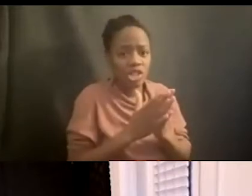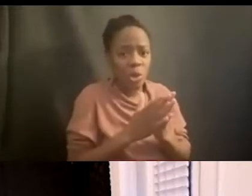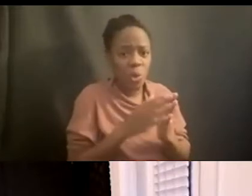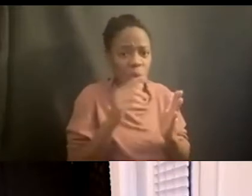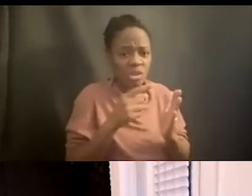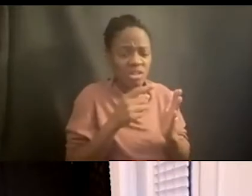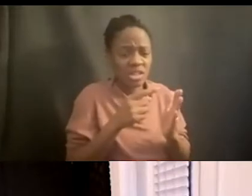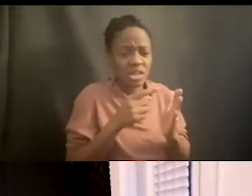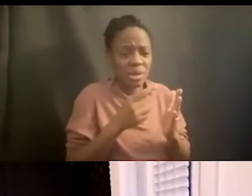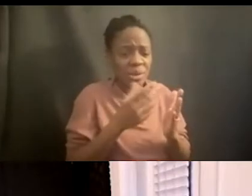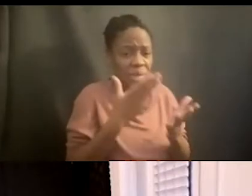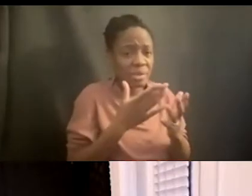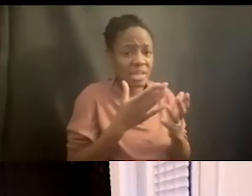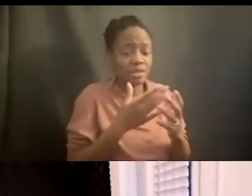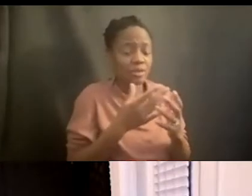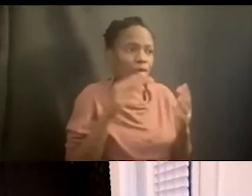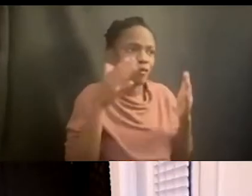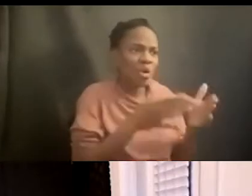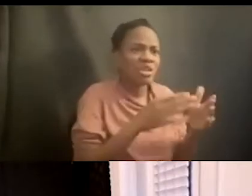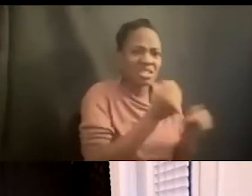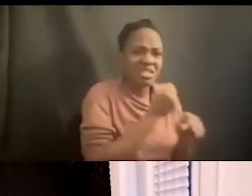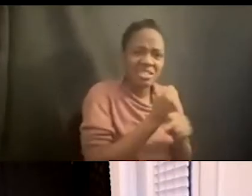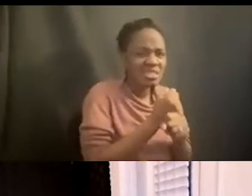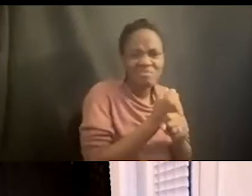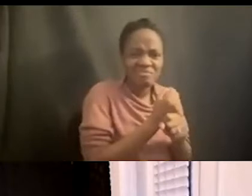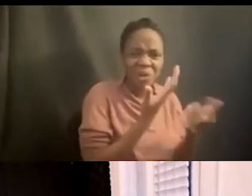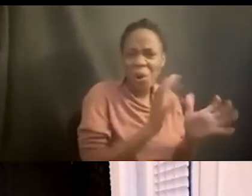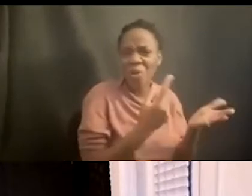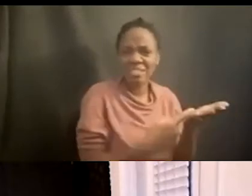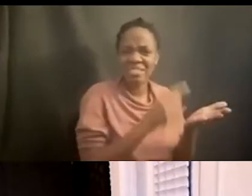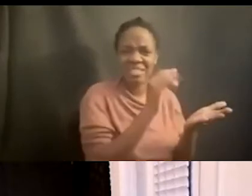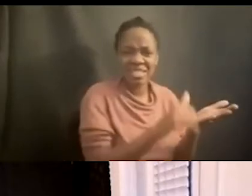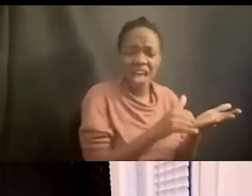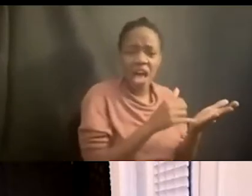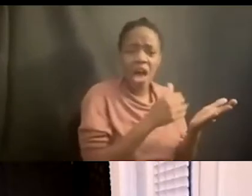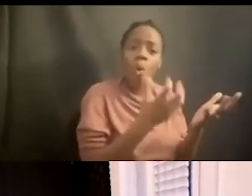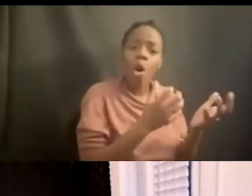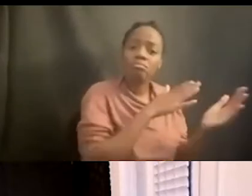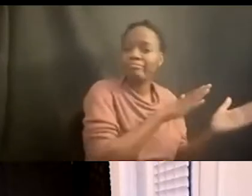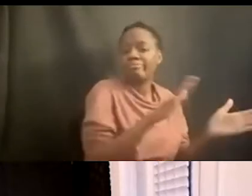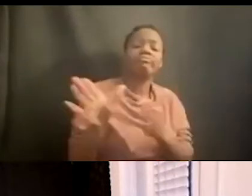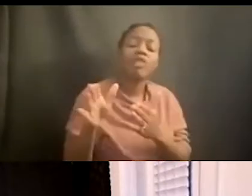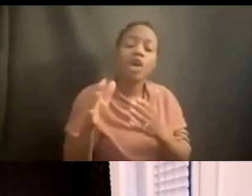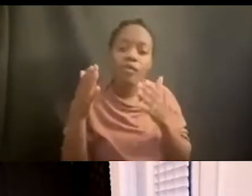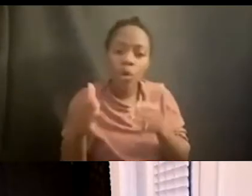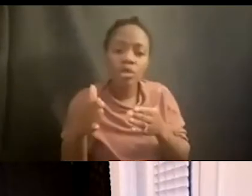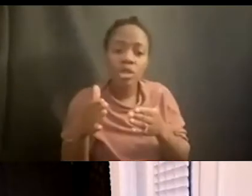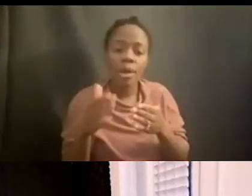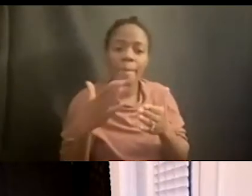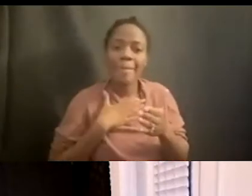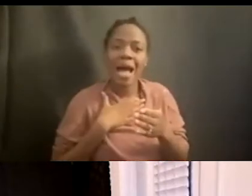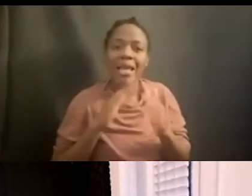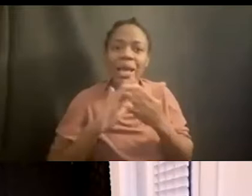how much I was likely to fail, actually talked about what my community, what my experiences growing up,